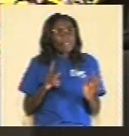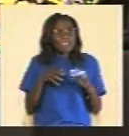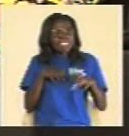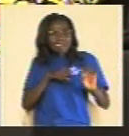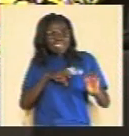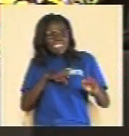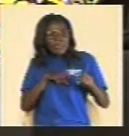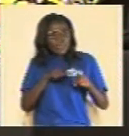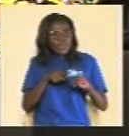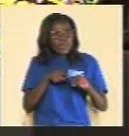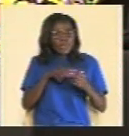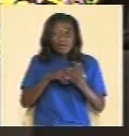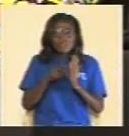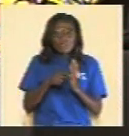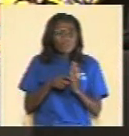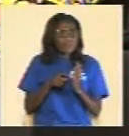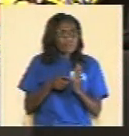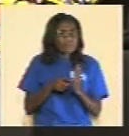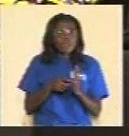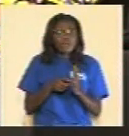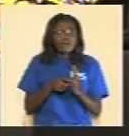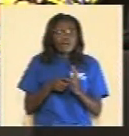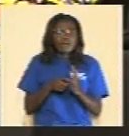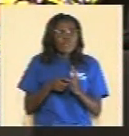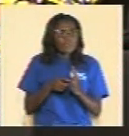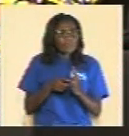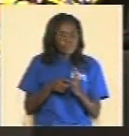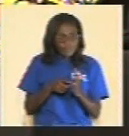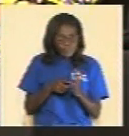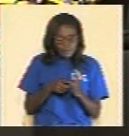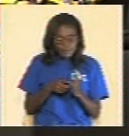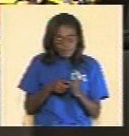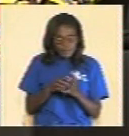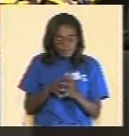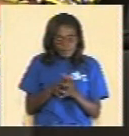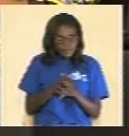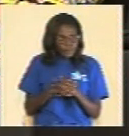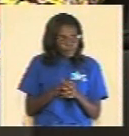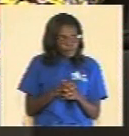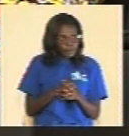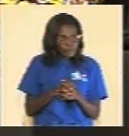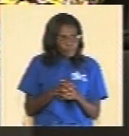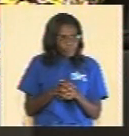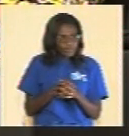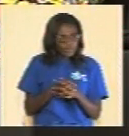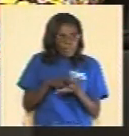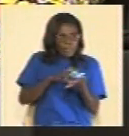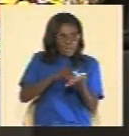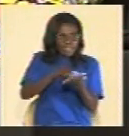Leprosy is actually a condition that is caused by a bacterium